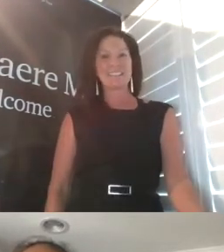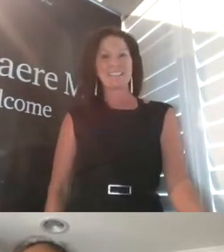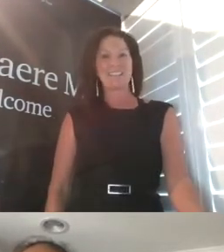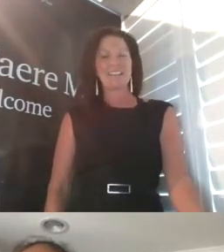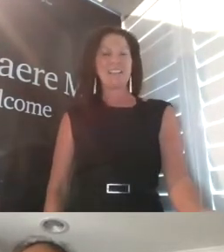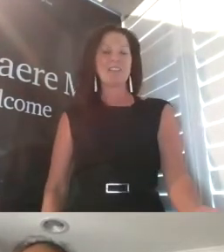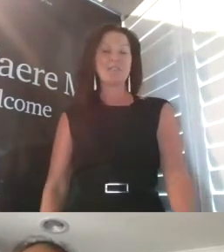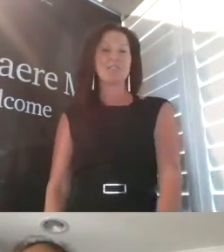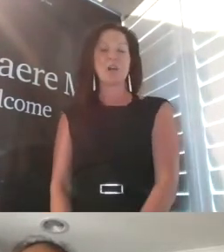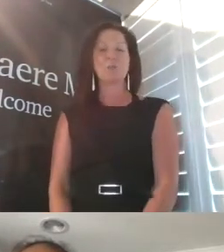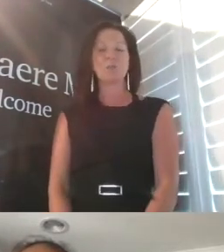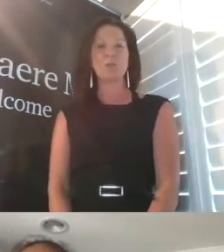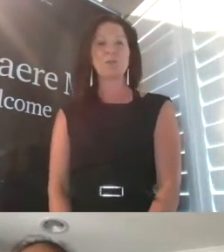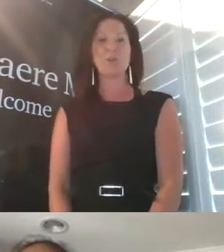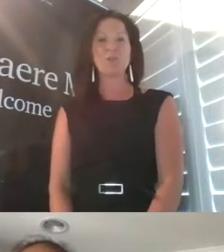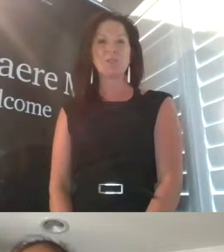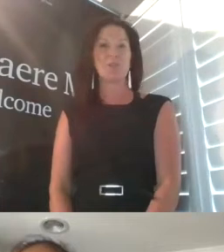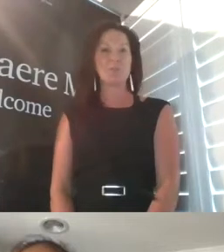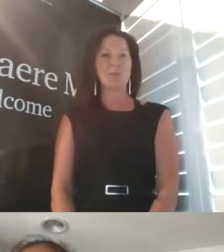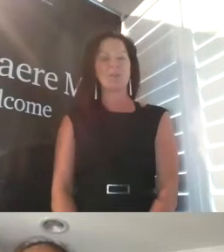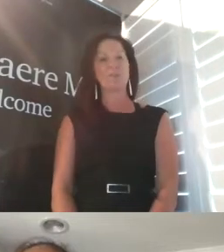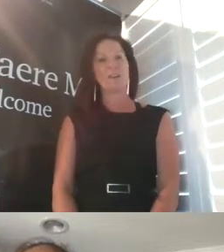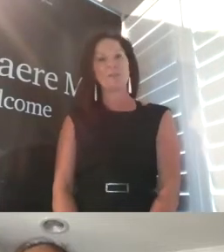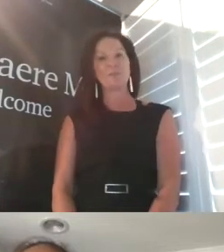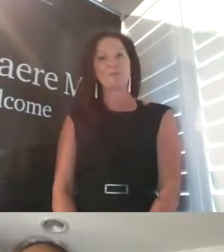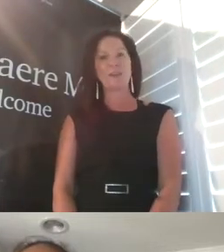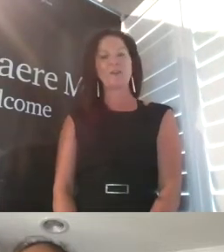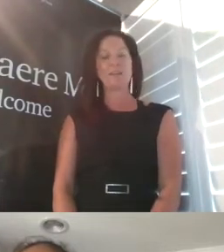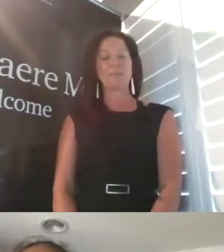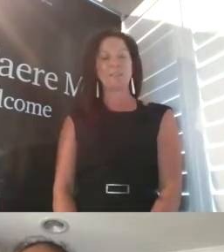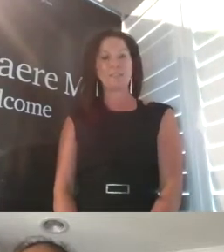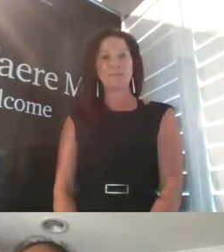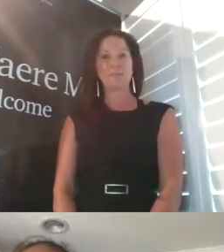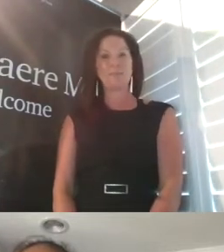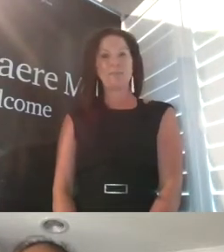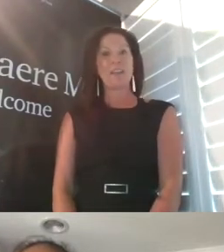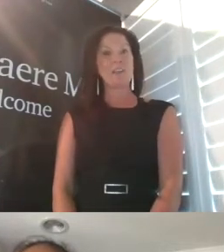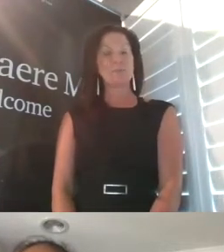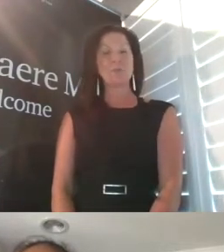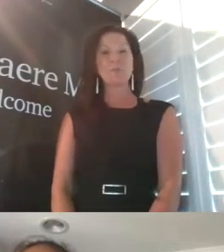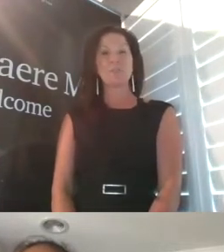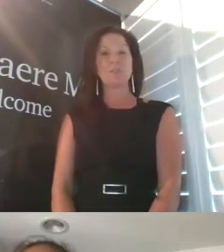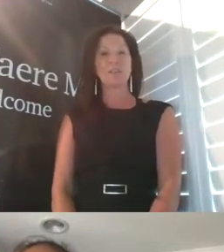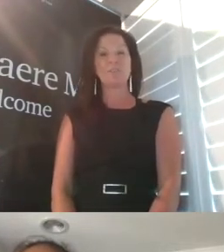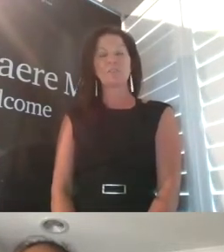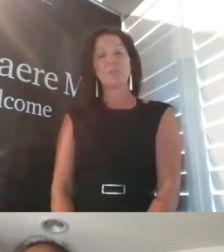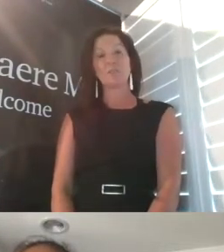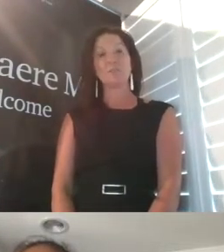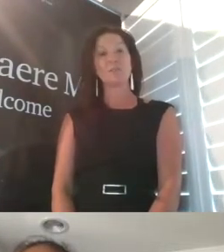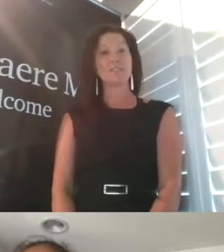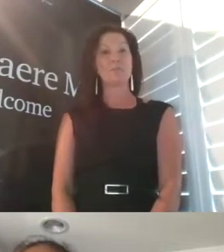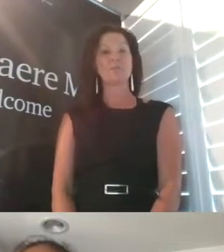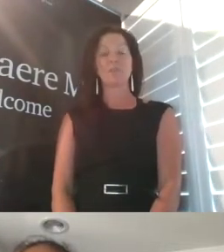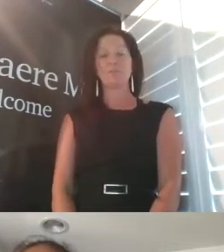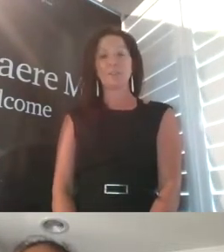deities. Thereafter, I will turn to those gone beyond the veil, our beloved. And I will also acknowledge those